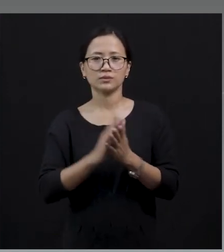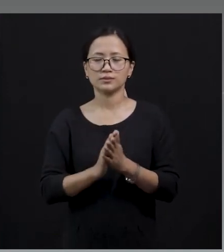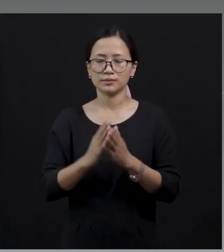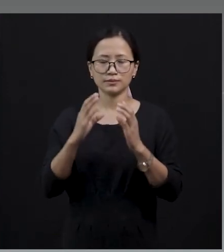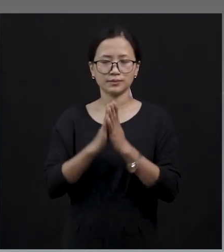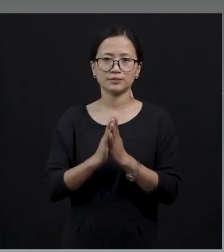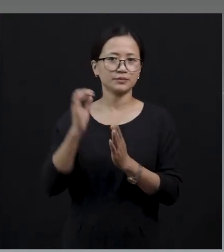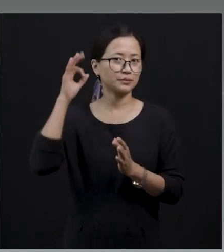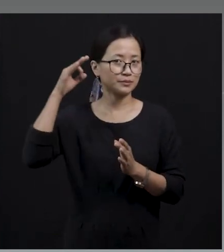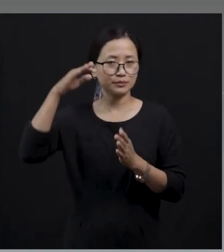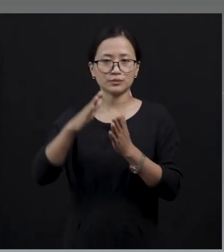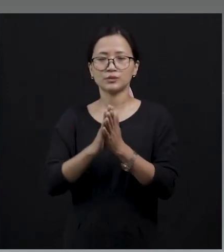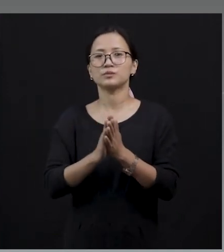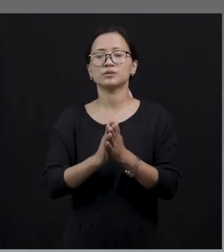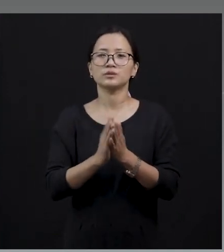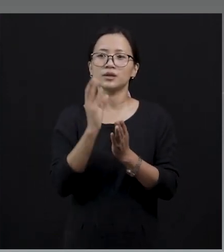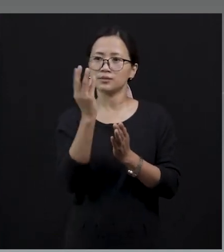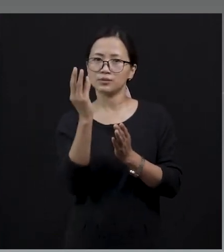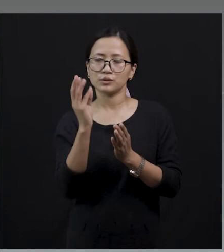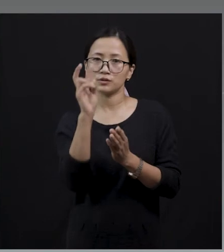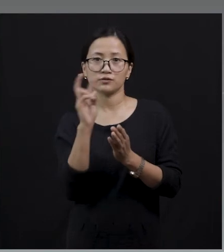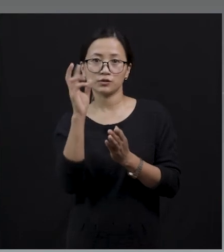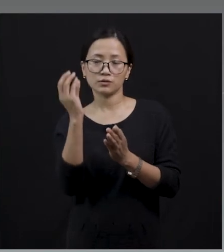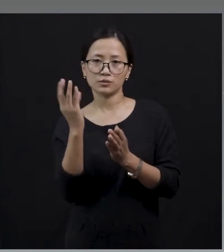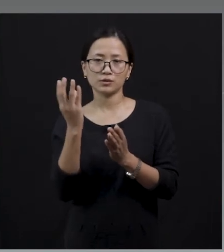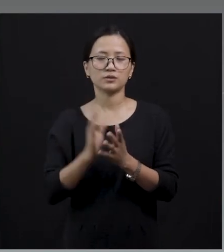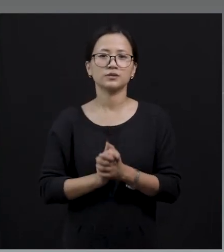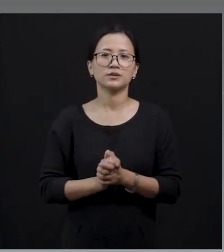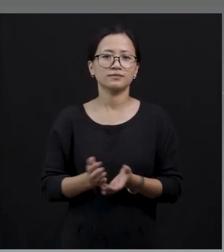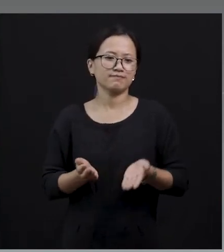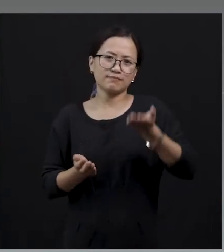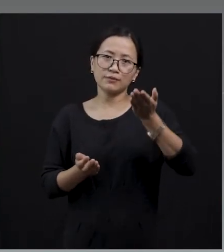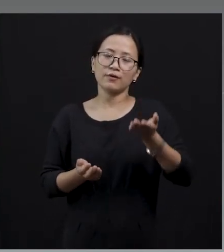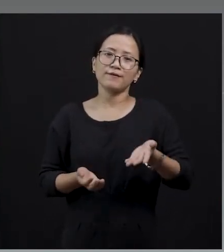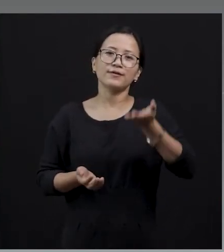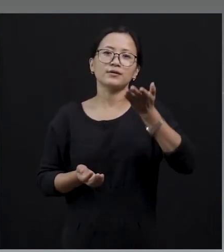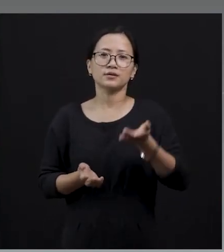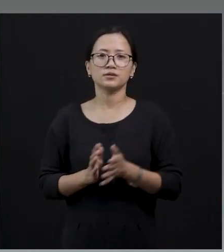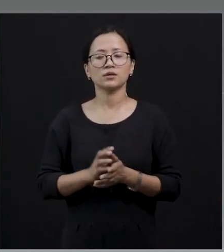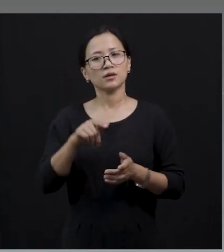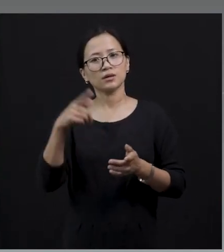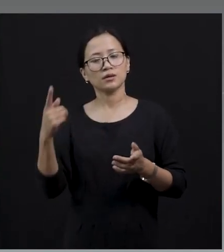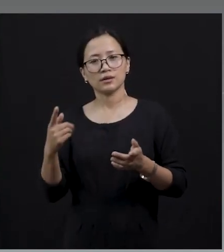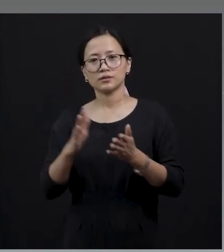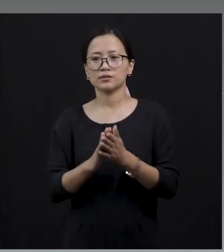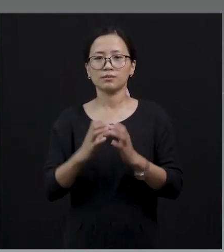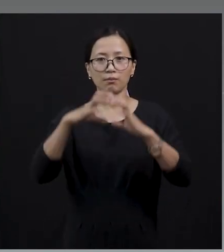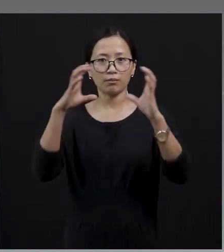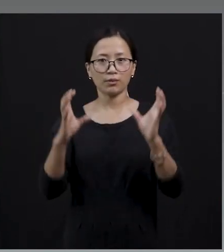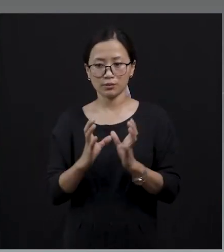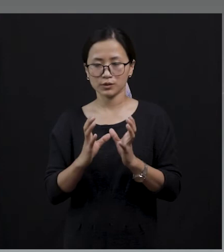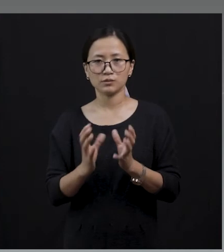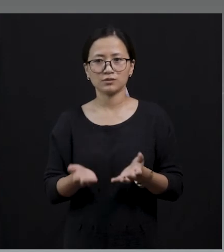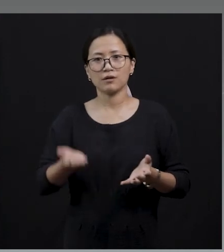brinjal is lighter than the pumpkin, right? So the scale goes up towards